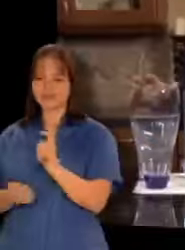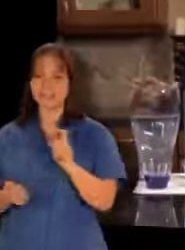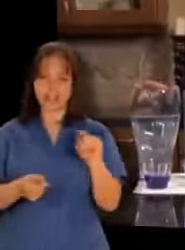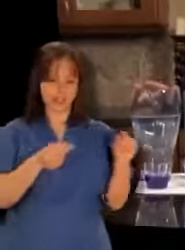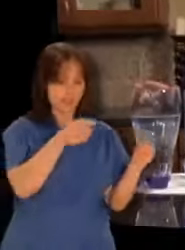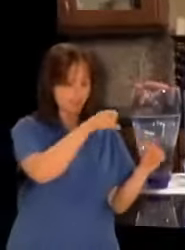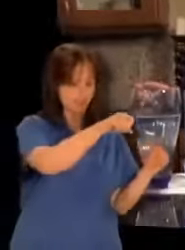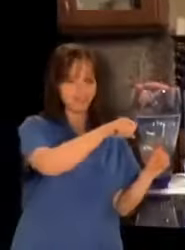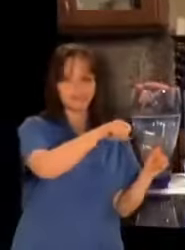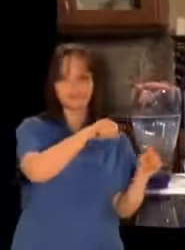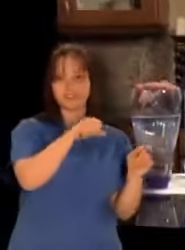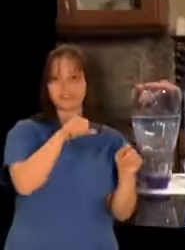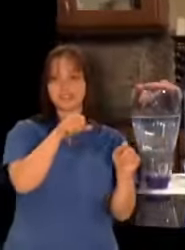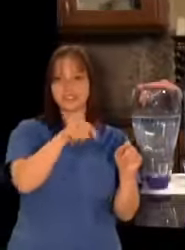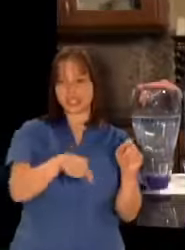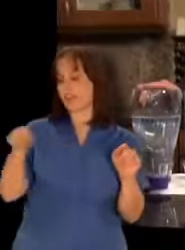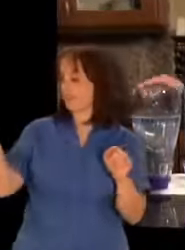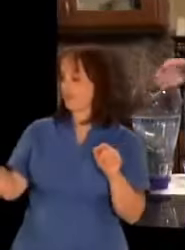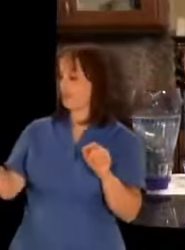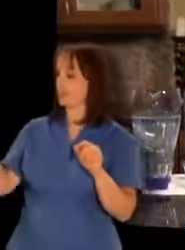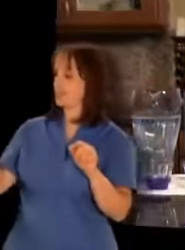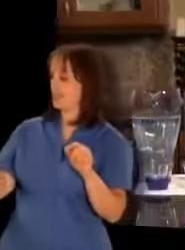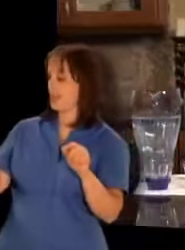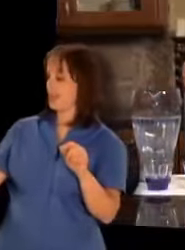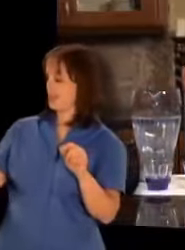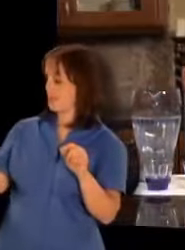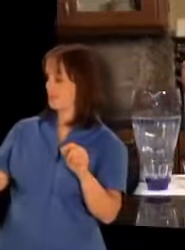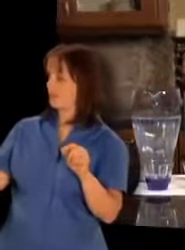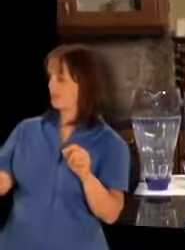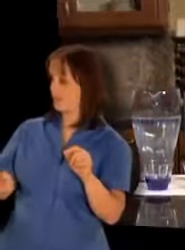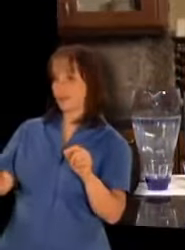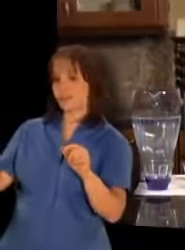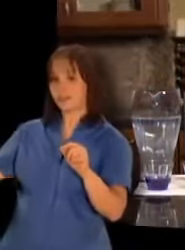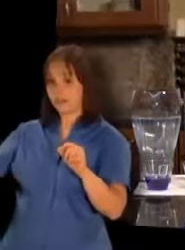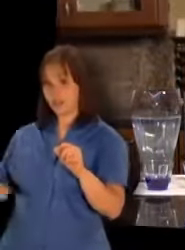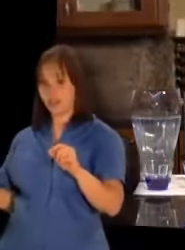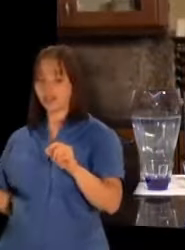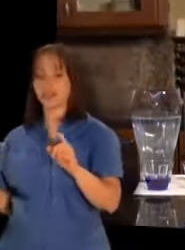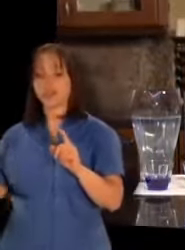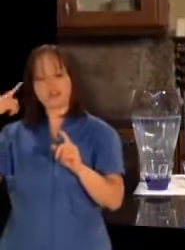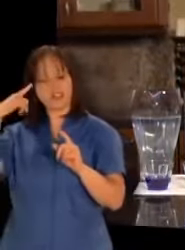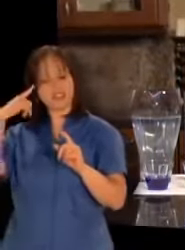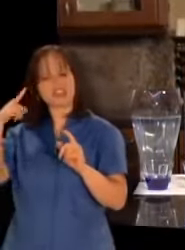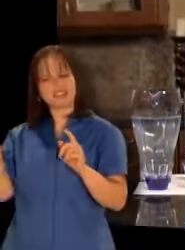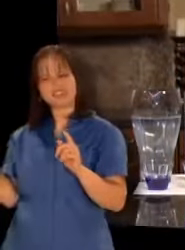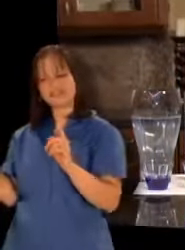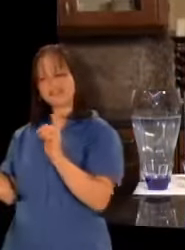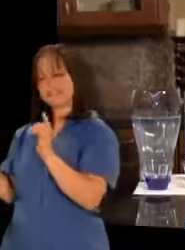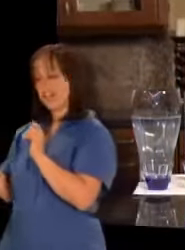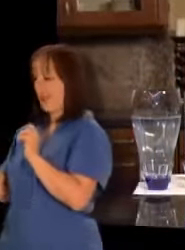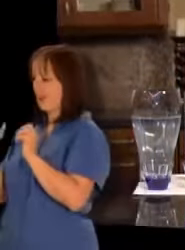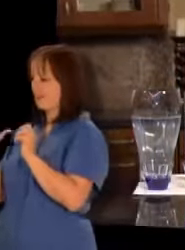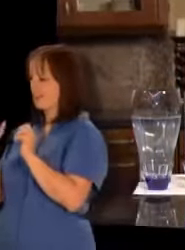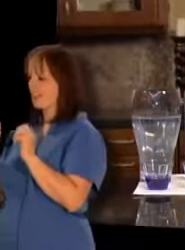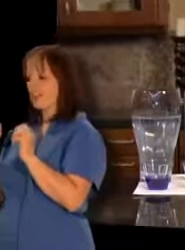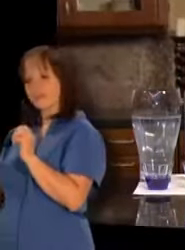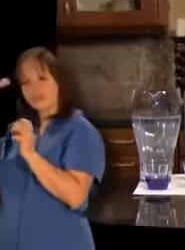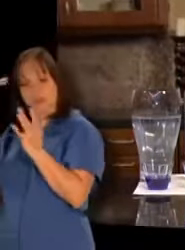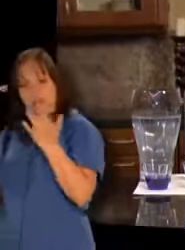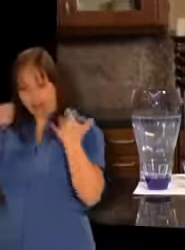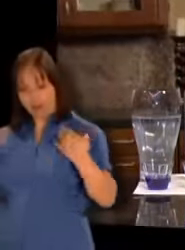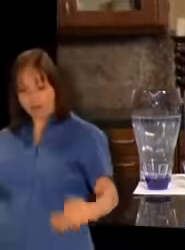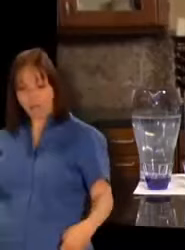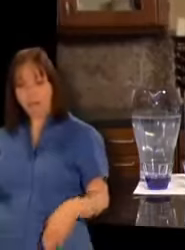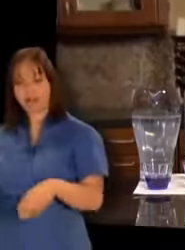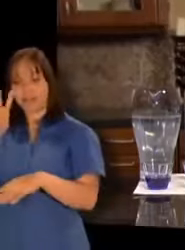and this one is 9.5 pH. So we all know that we should be slightly alkaline, right? Our body, because we're over 75%